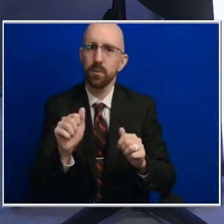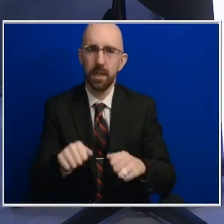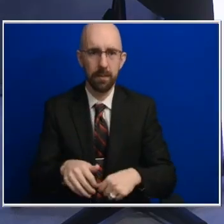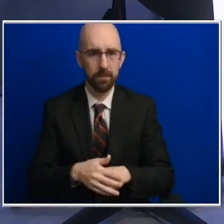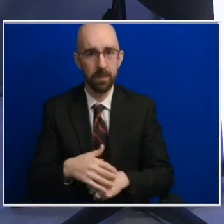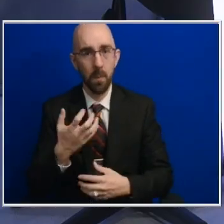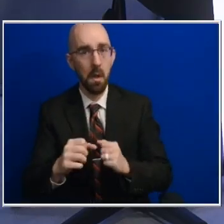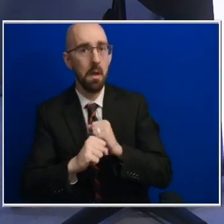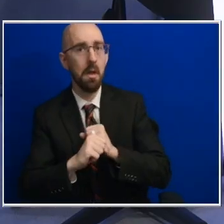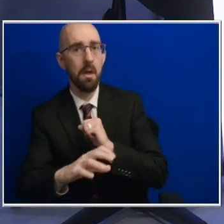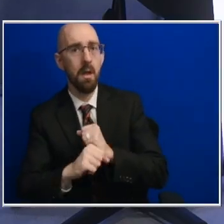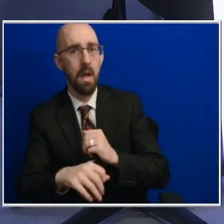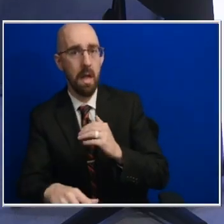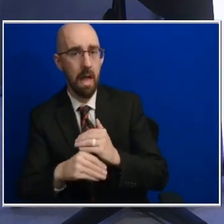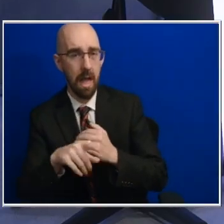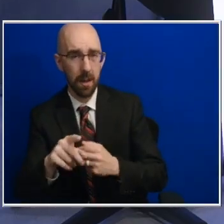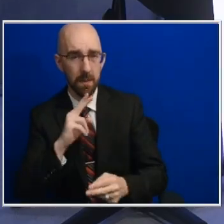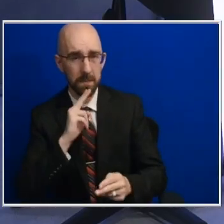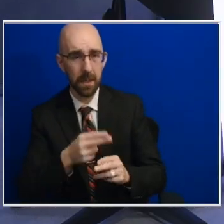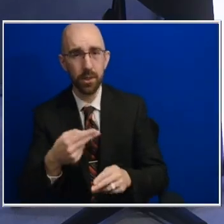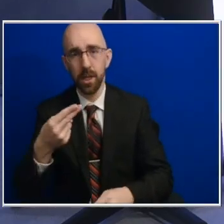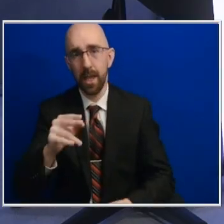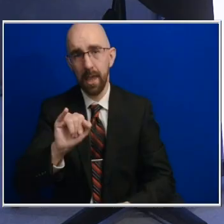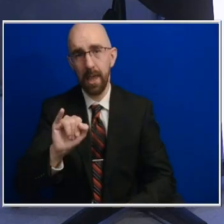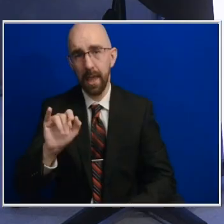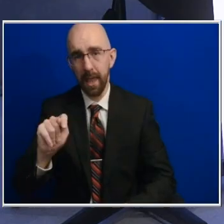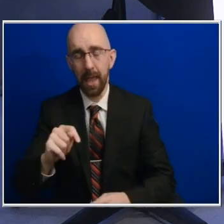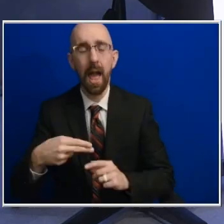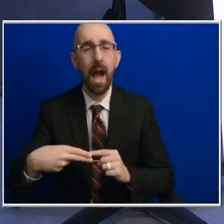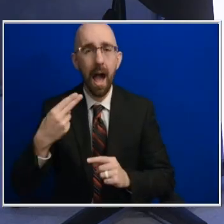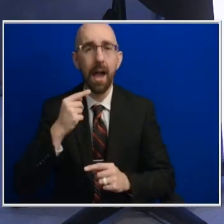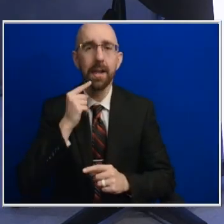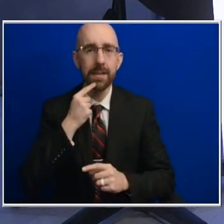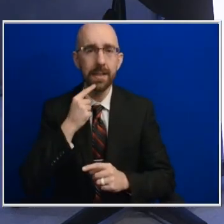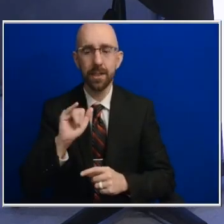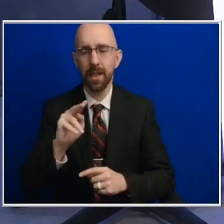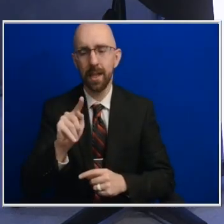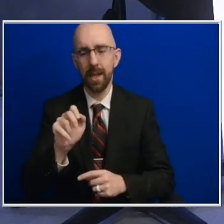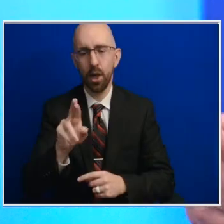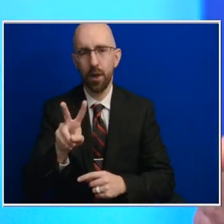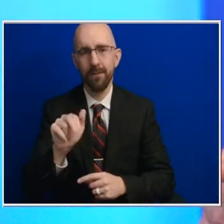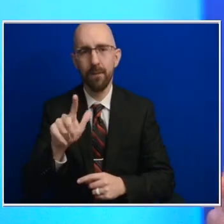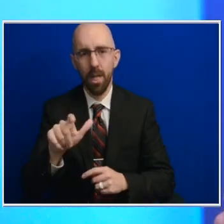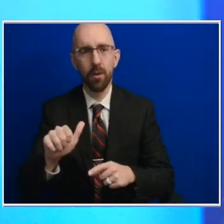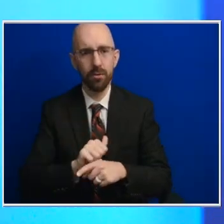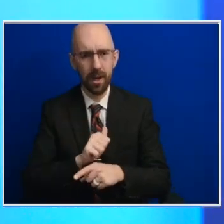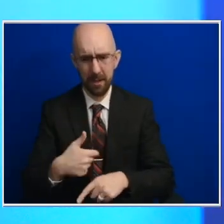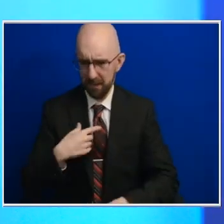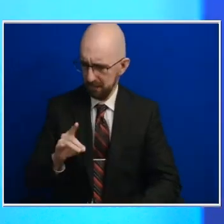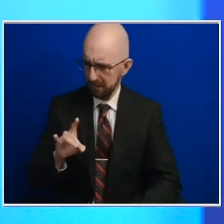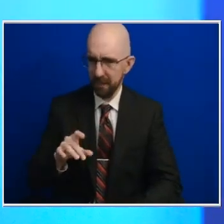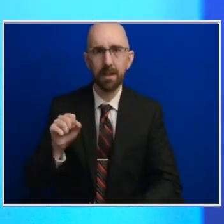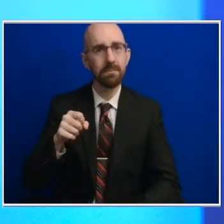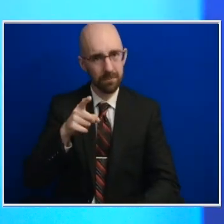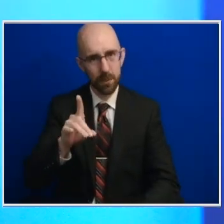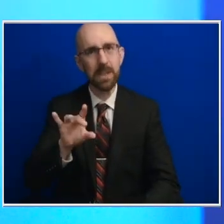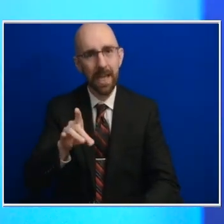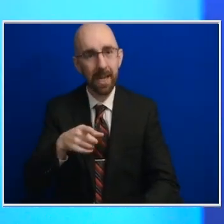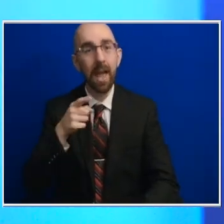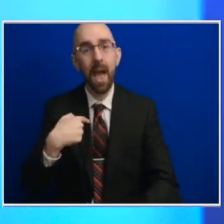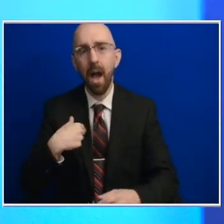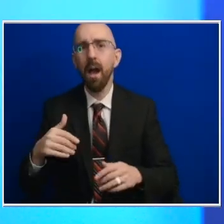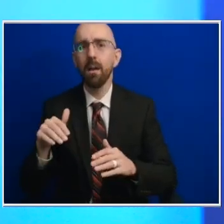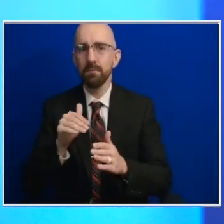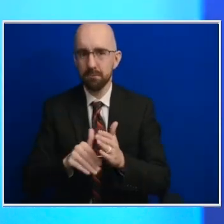So you mentioned very briefly HIIT, high intensity interval training. I did? Absolutely. I do that also on a regular basis. When you have